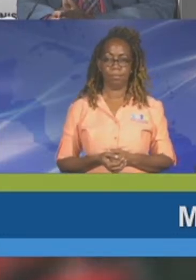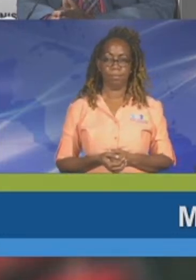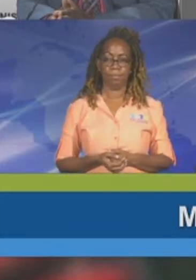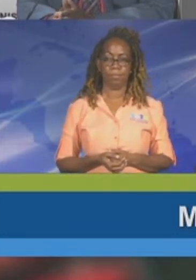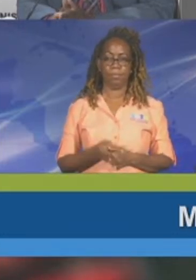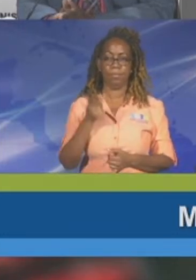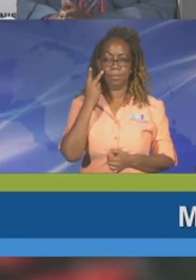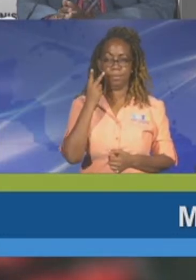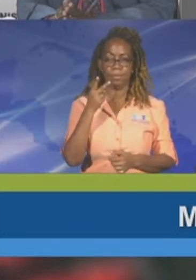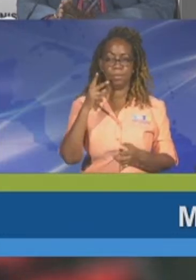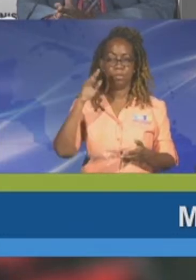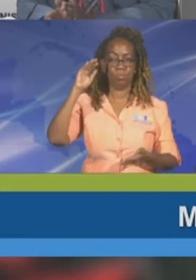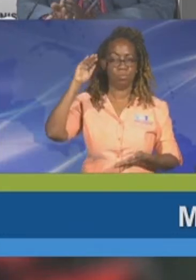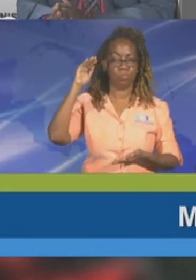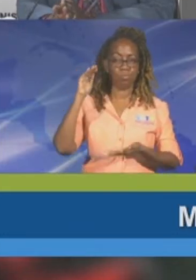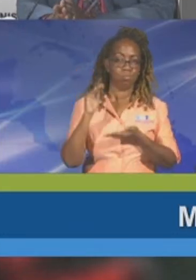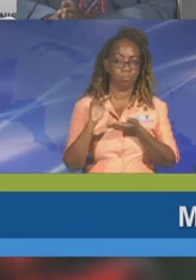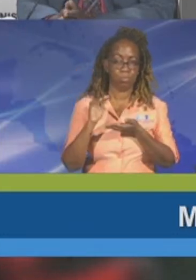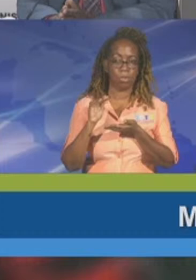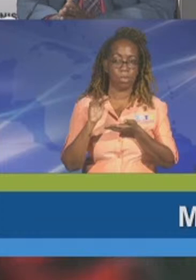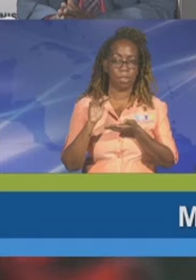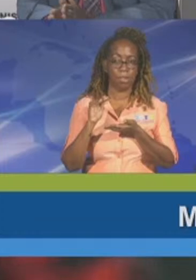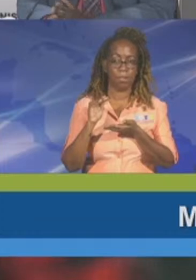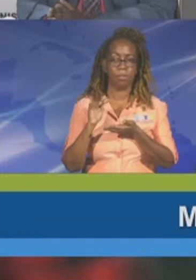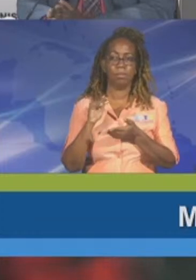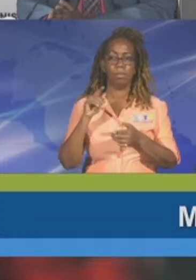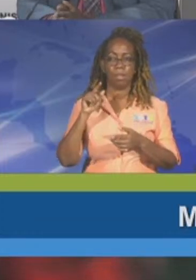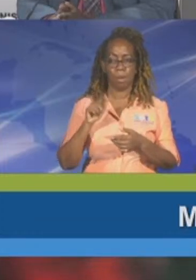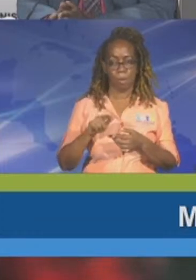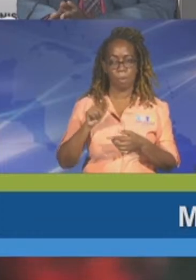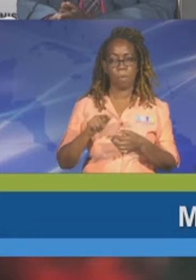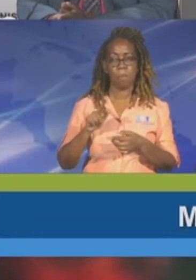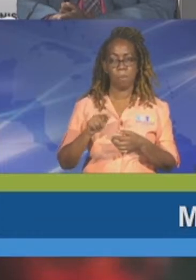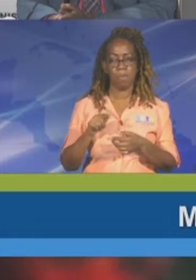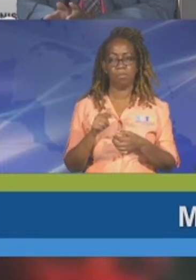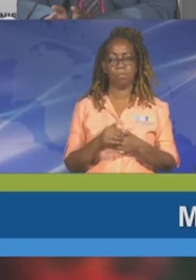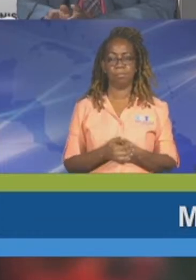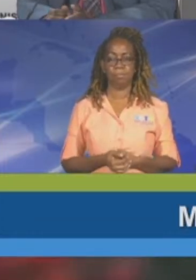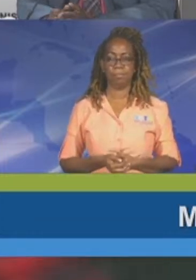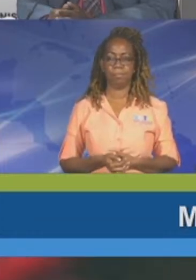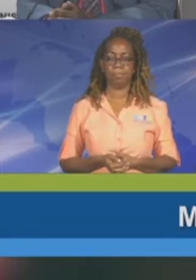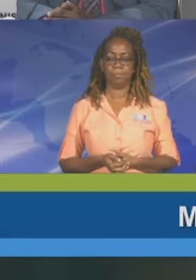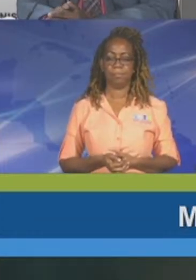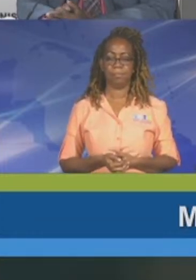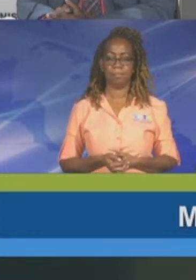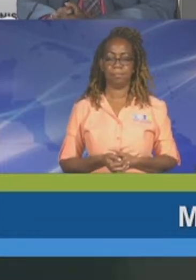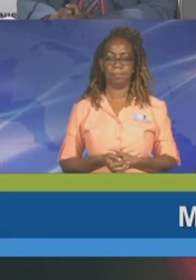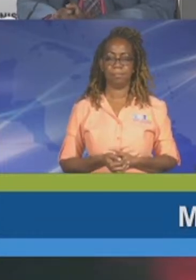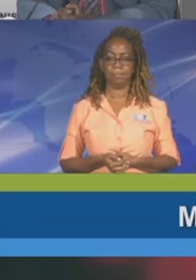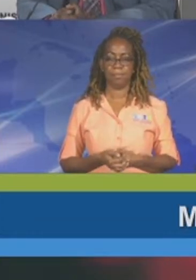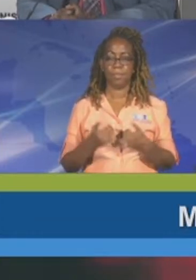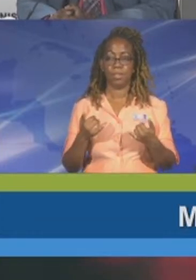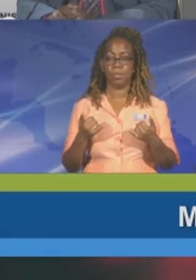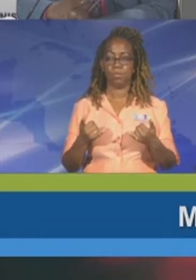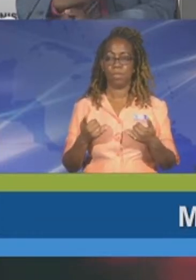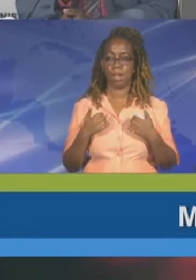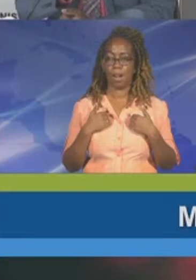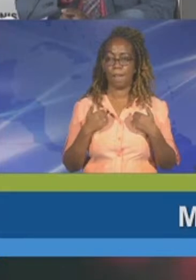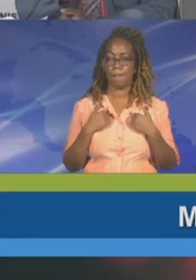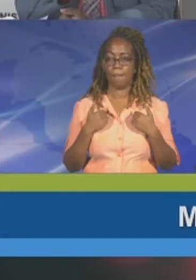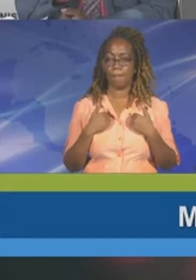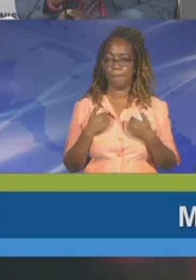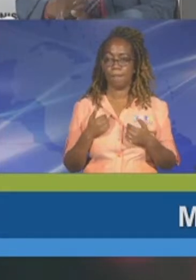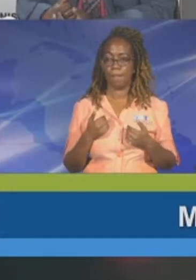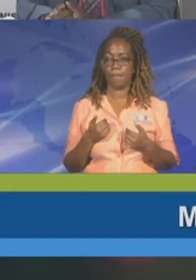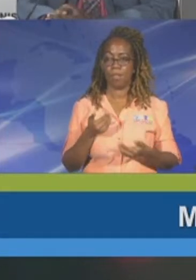drop-off or decrease in those numbers of daily confirmed cases. At present, what we have is a 7-day rolling